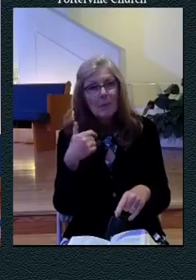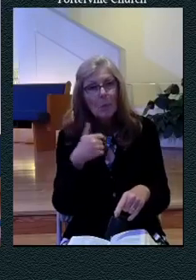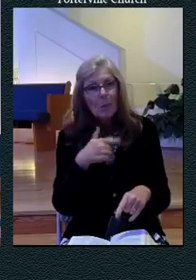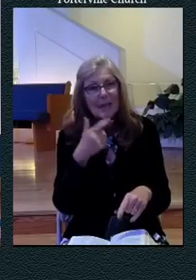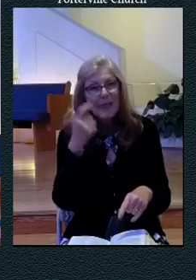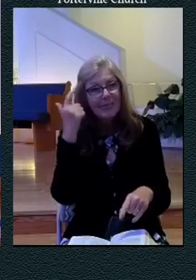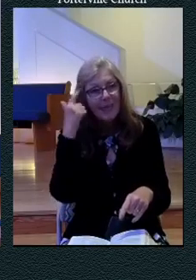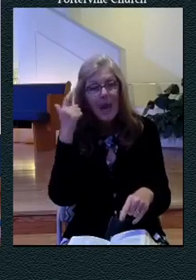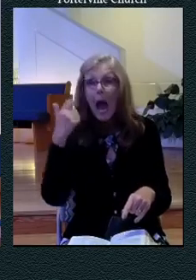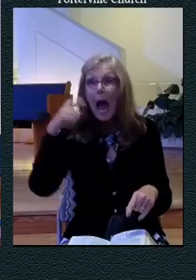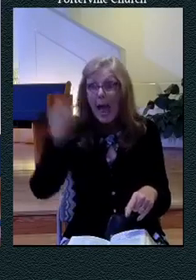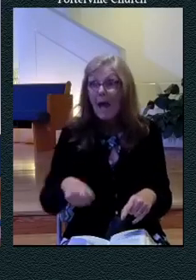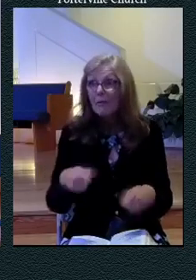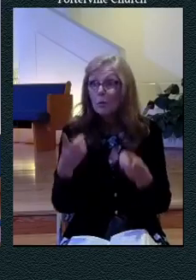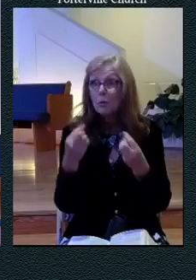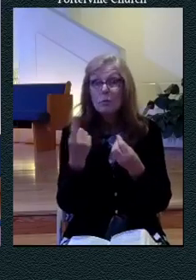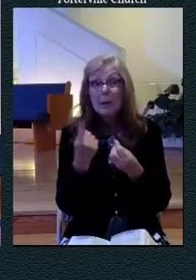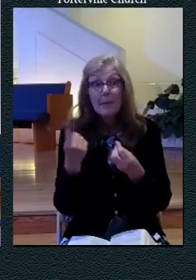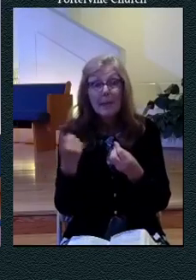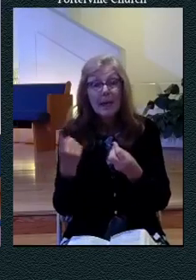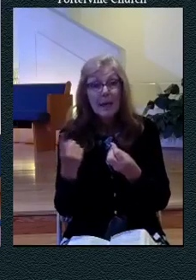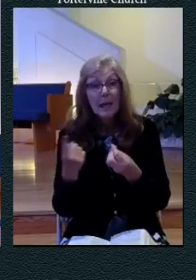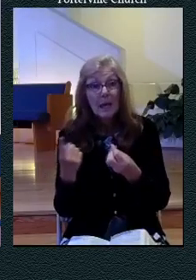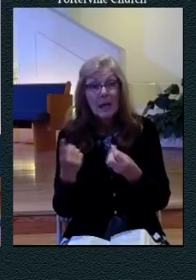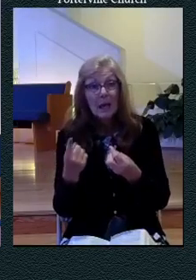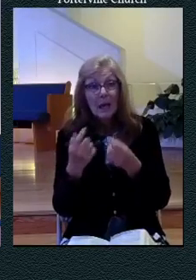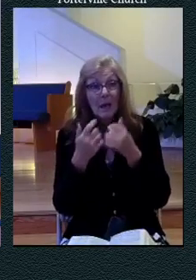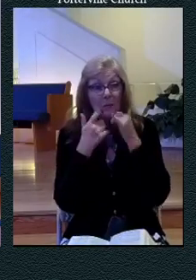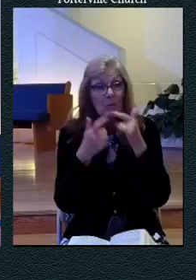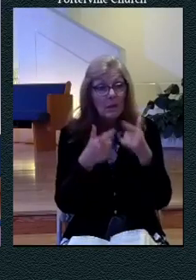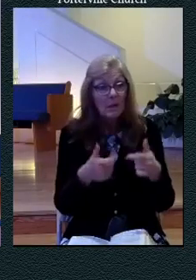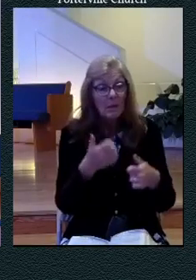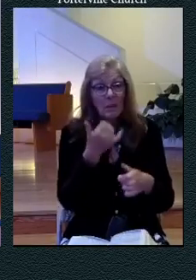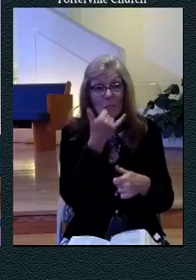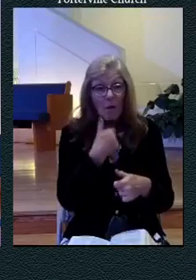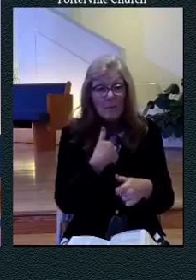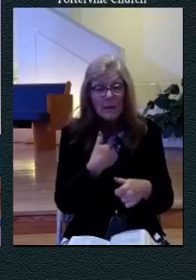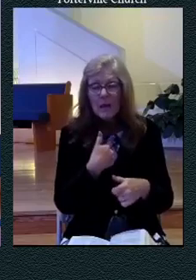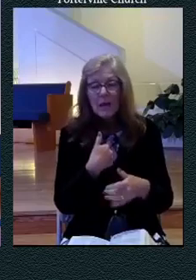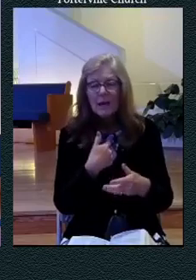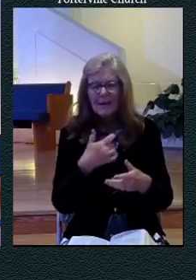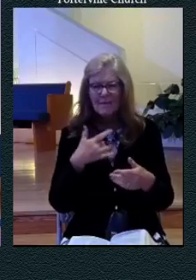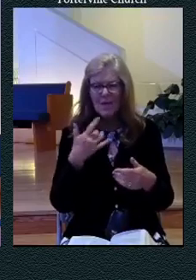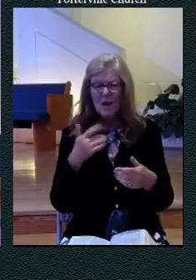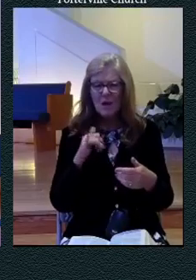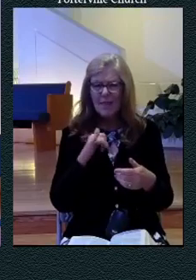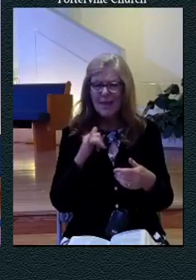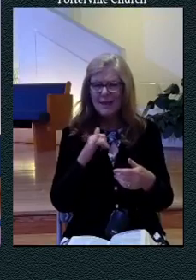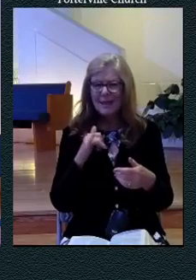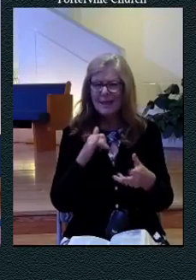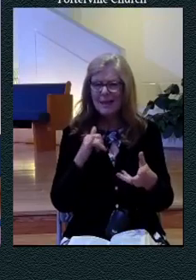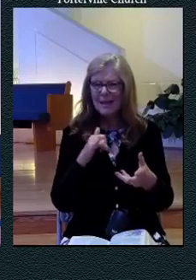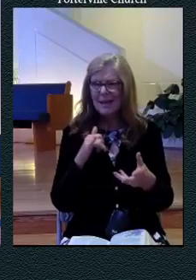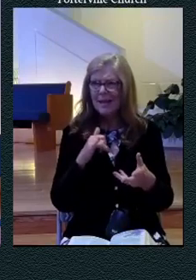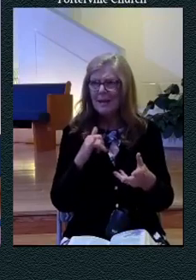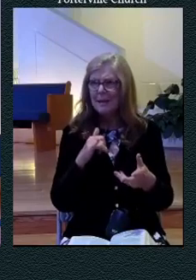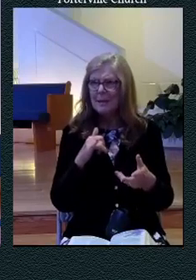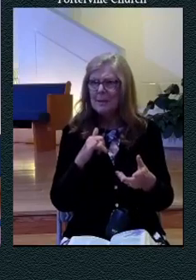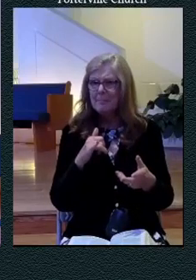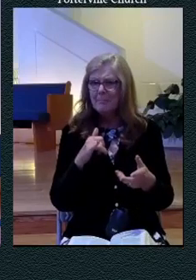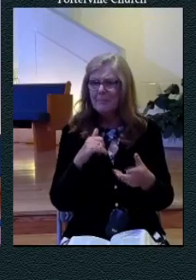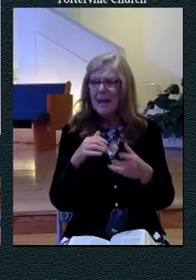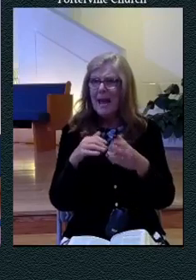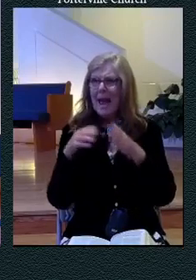something? We end up back in a place where we feel like we're on the outside trying to work our way into the